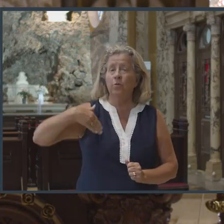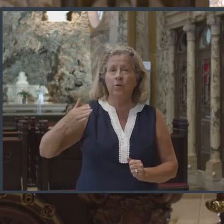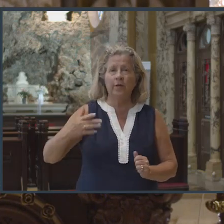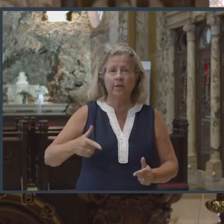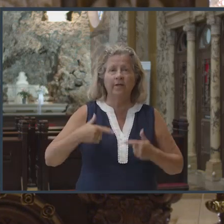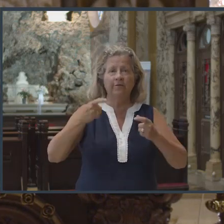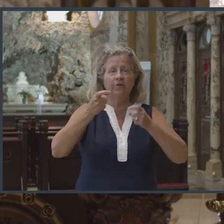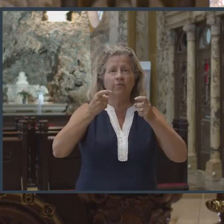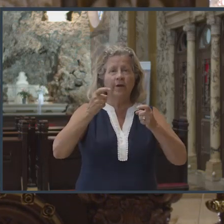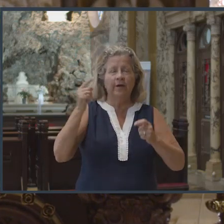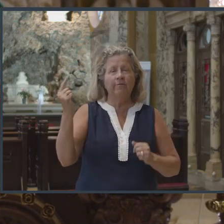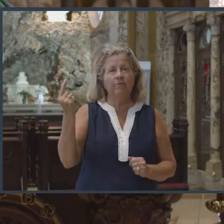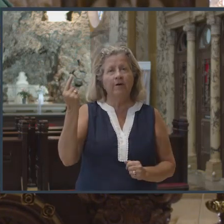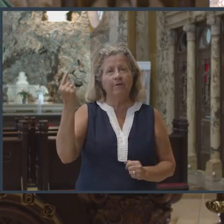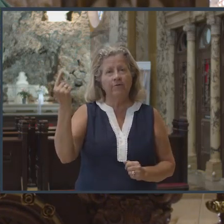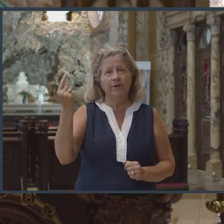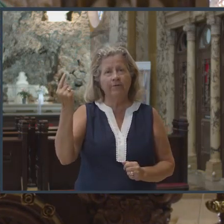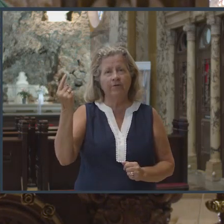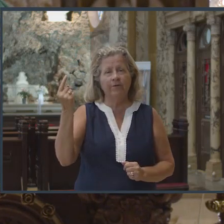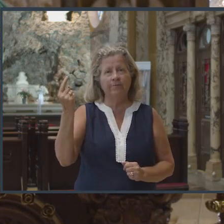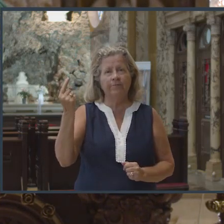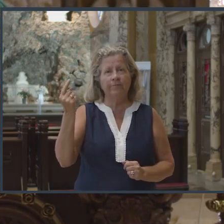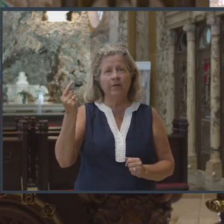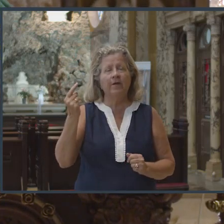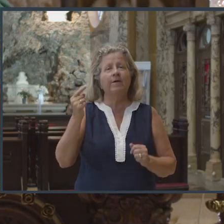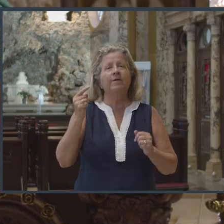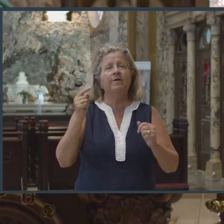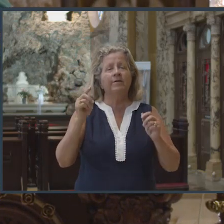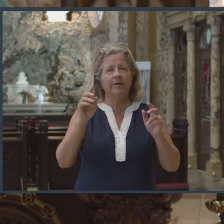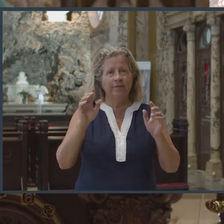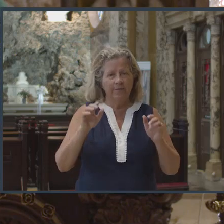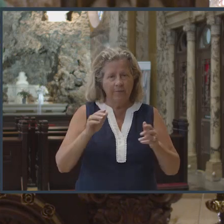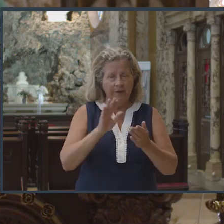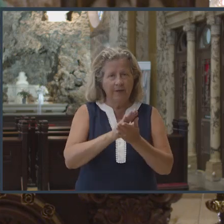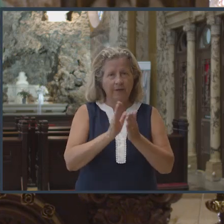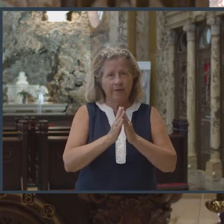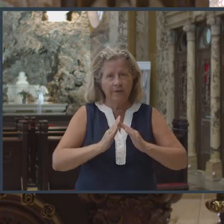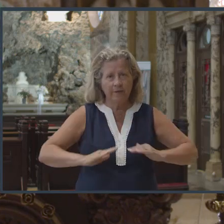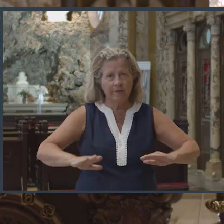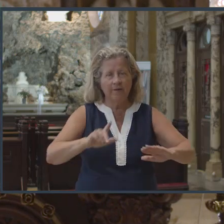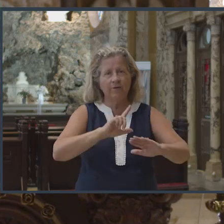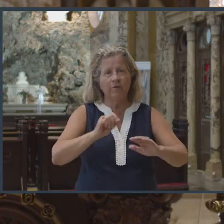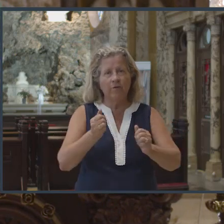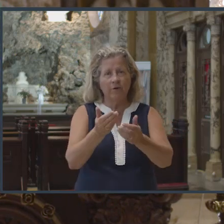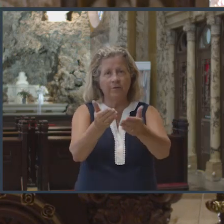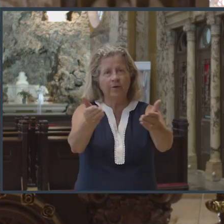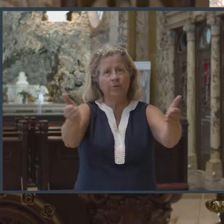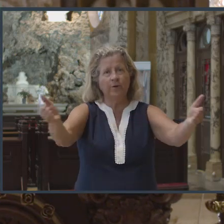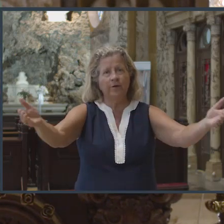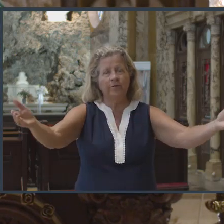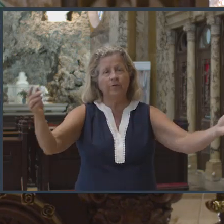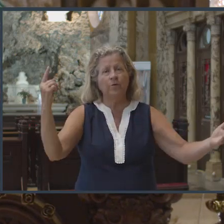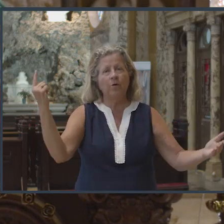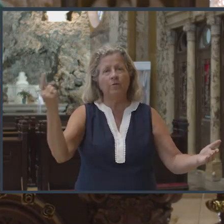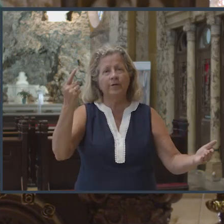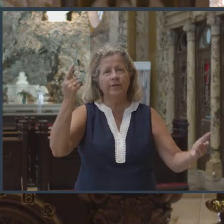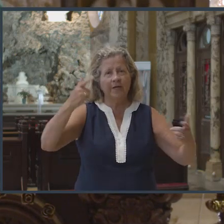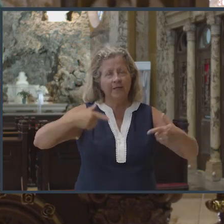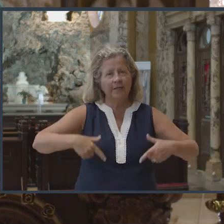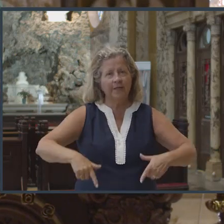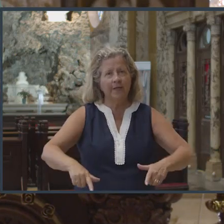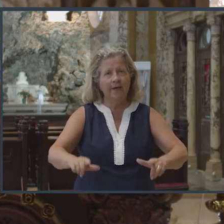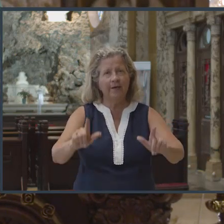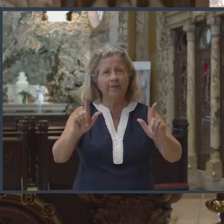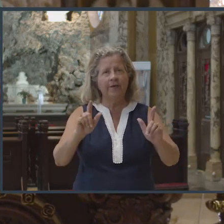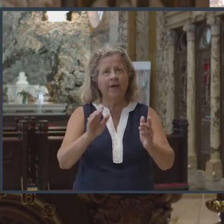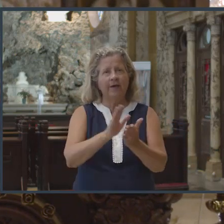ever. Amen. My friends, the peace of the Lord be with you always. And with your spirit. And may that peace now enter